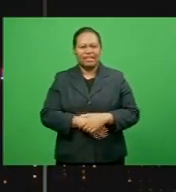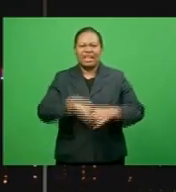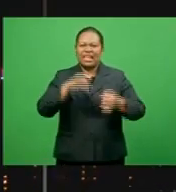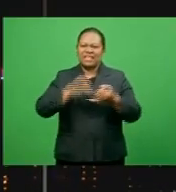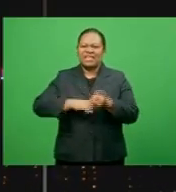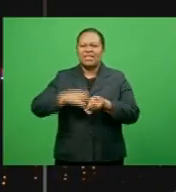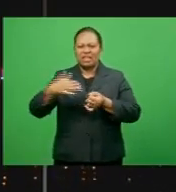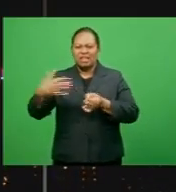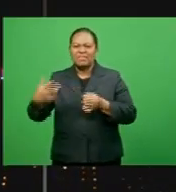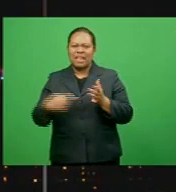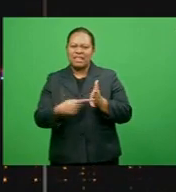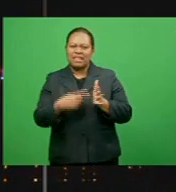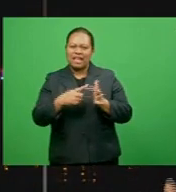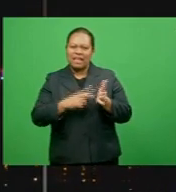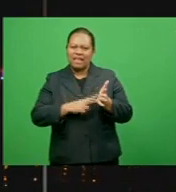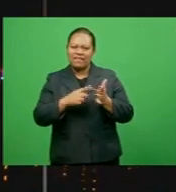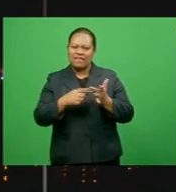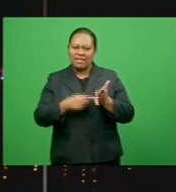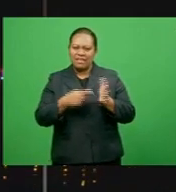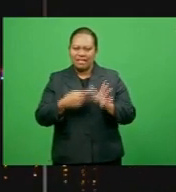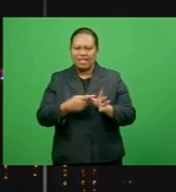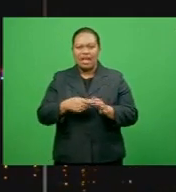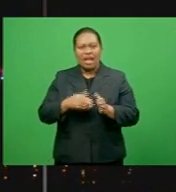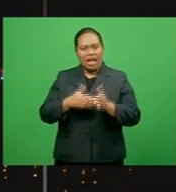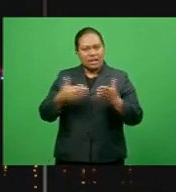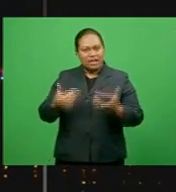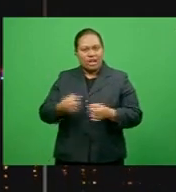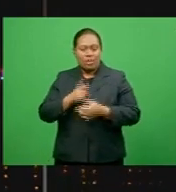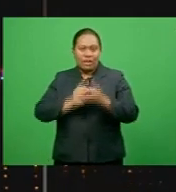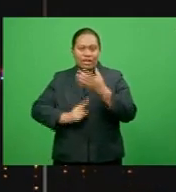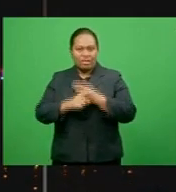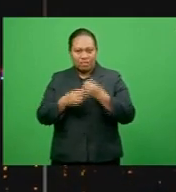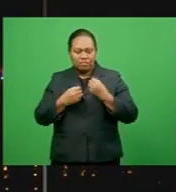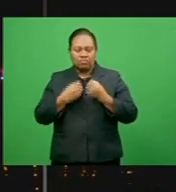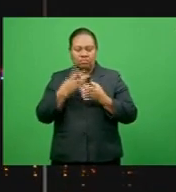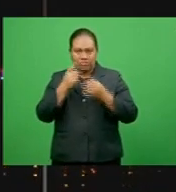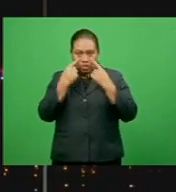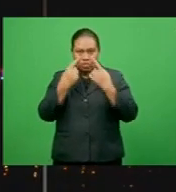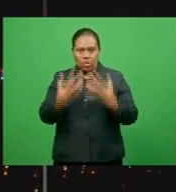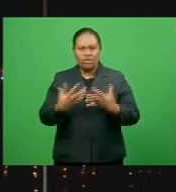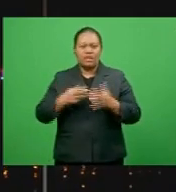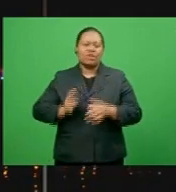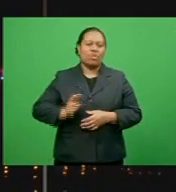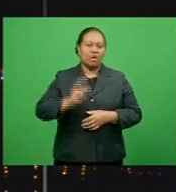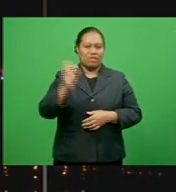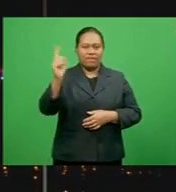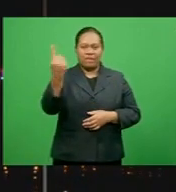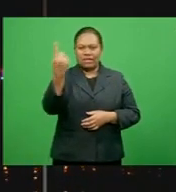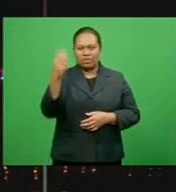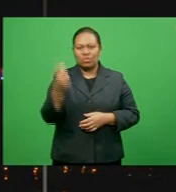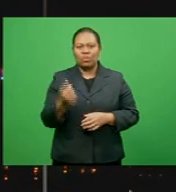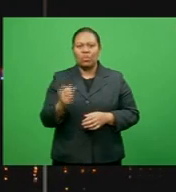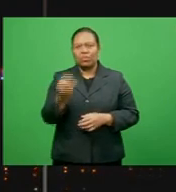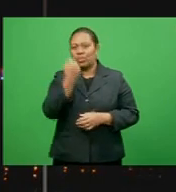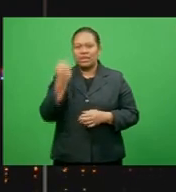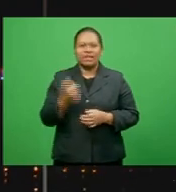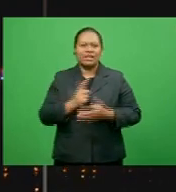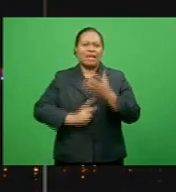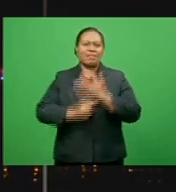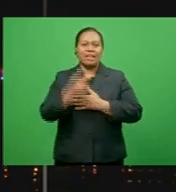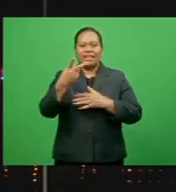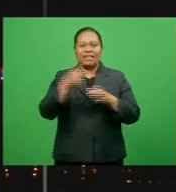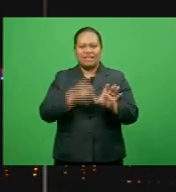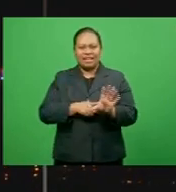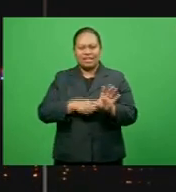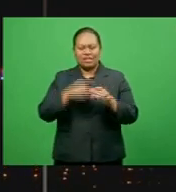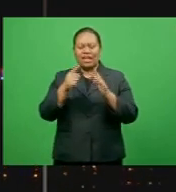Setereki Hughes and Tevita Warnivalu will be gunning for Lincoln Refrigeration Rewa's first win in 8 years when the Courts Inter-District